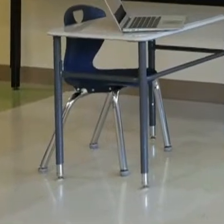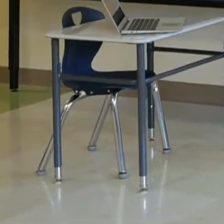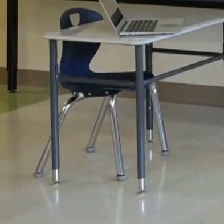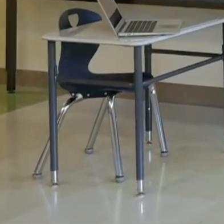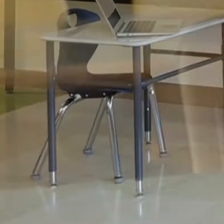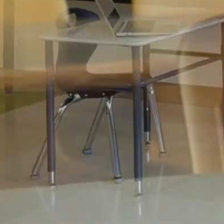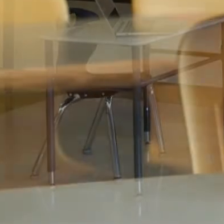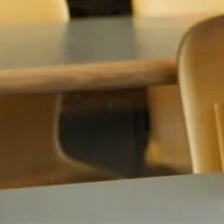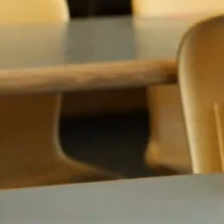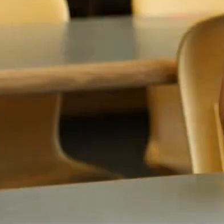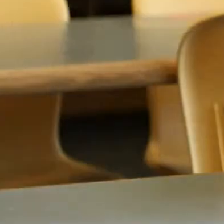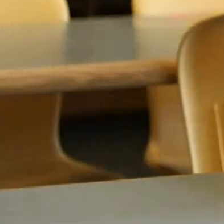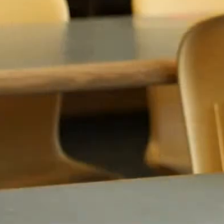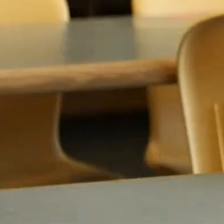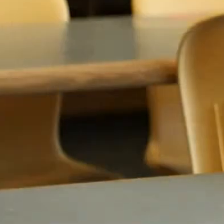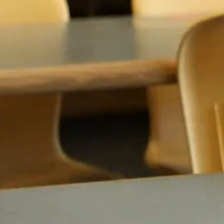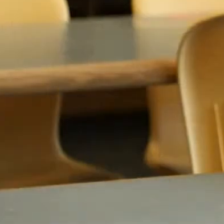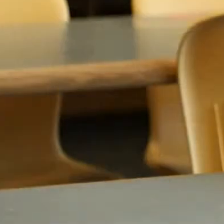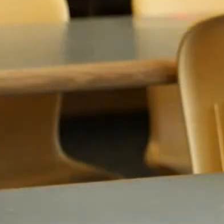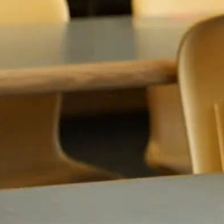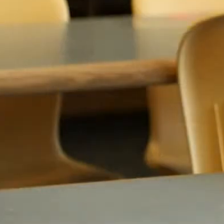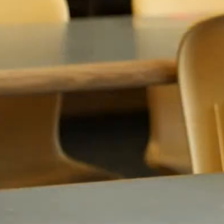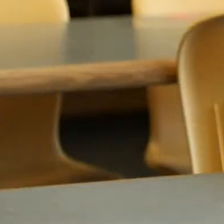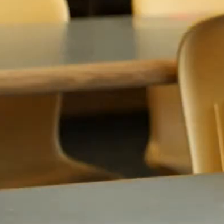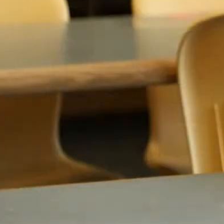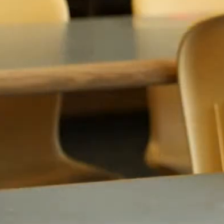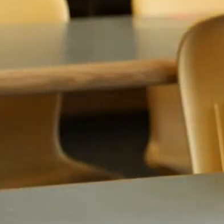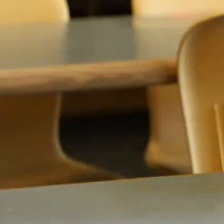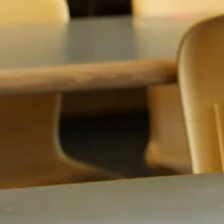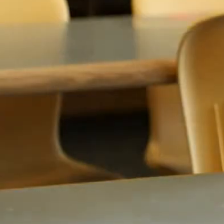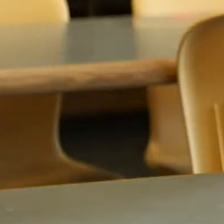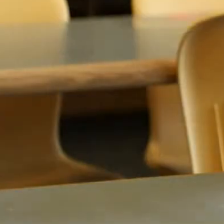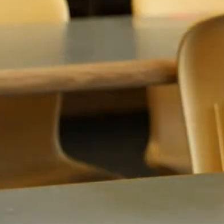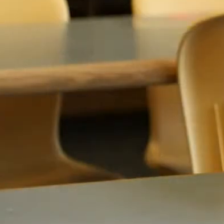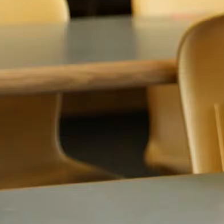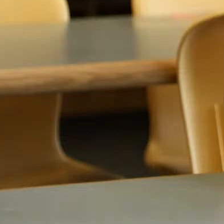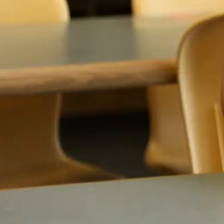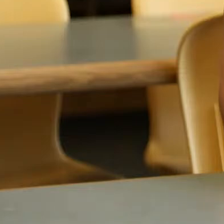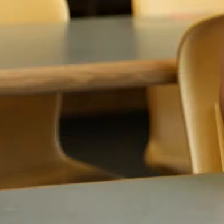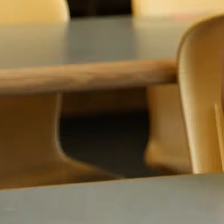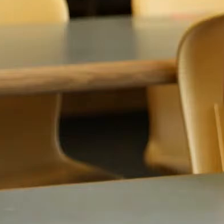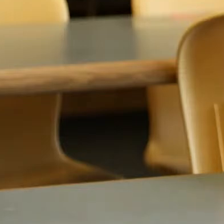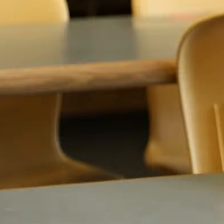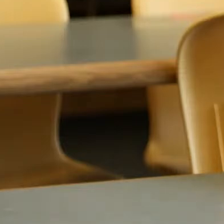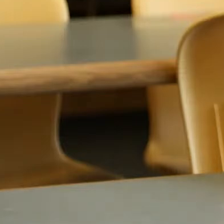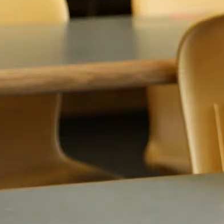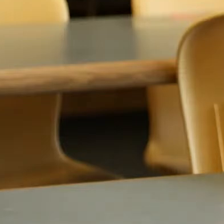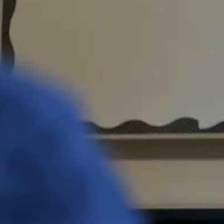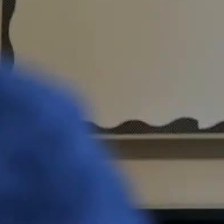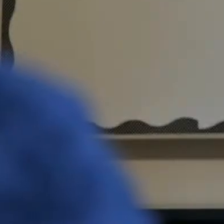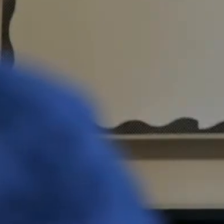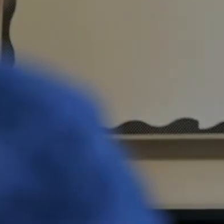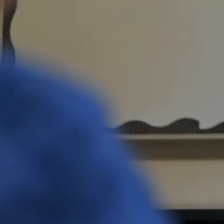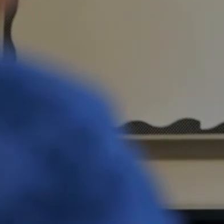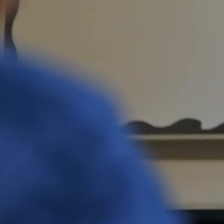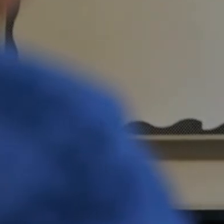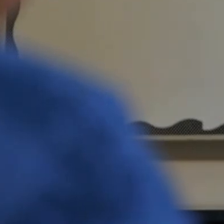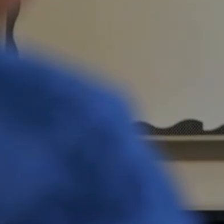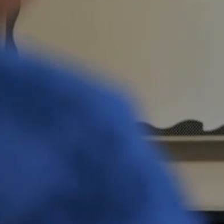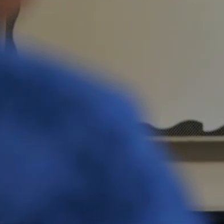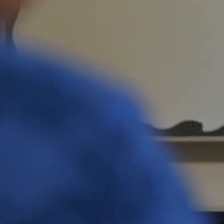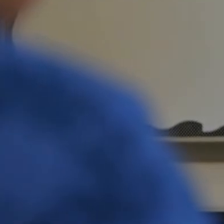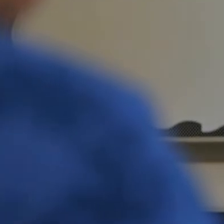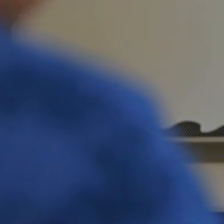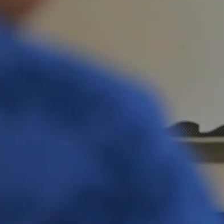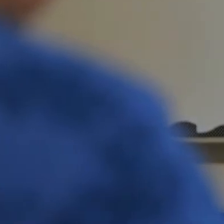do it. And everything is very data driven. So nothing is just kind of thrown out there as like, well, try this. She goes through